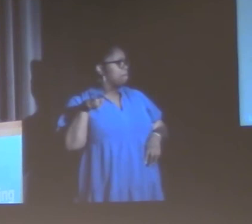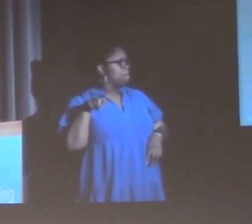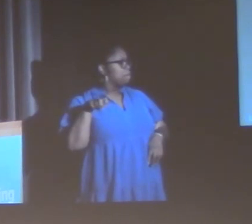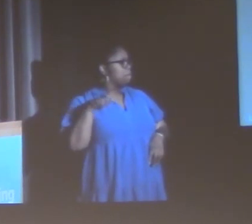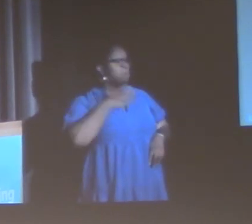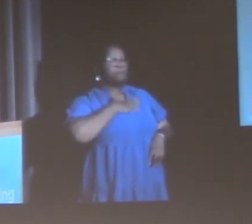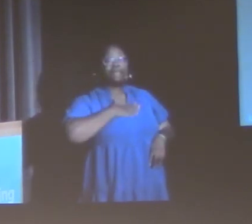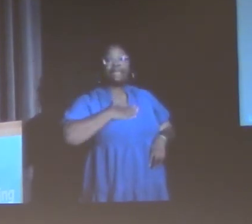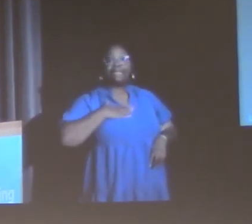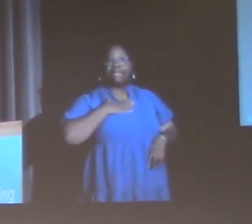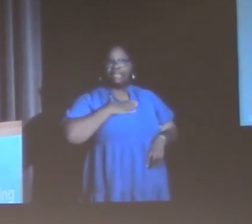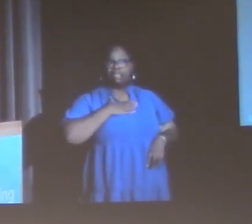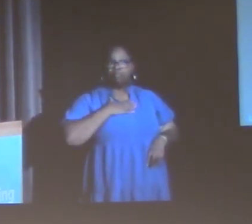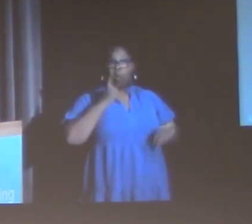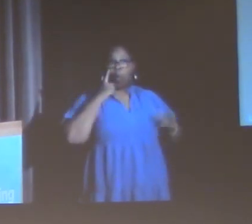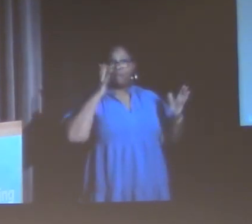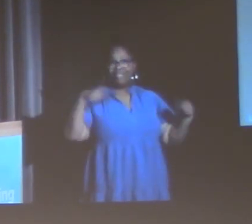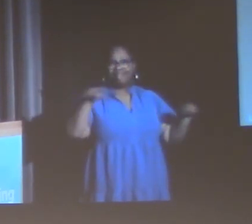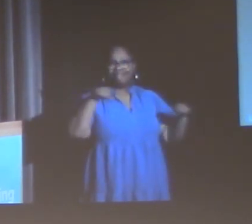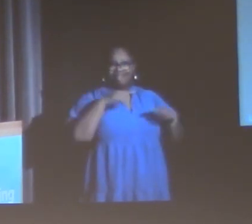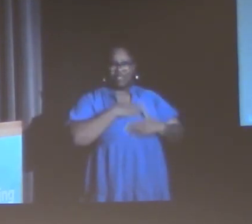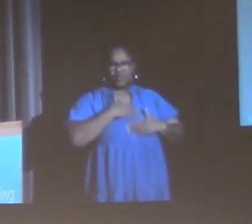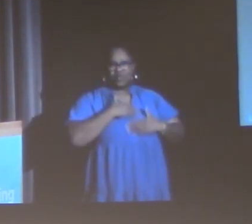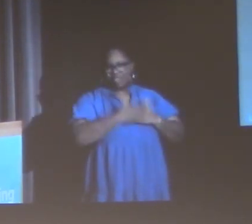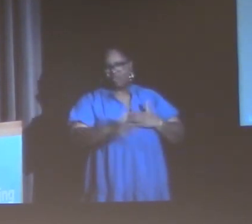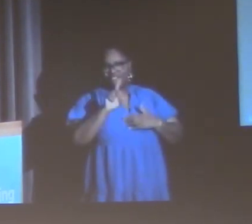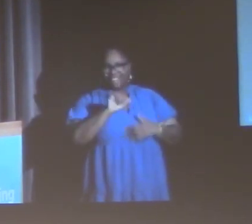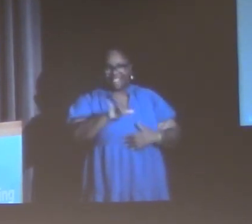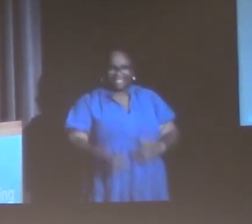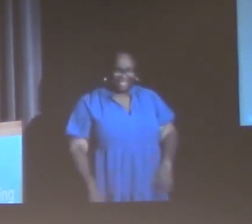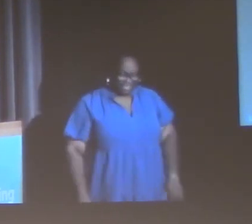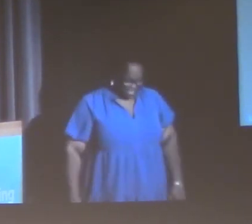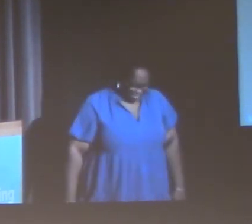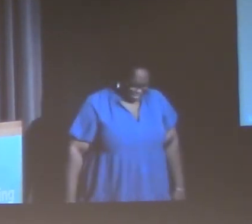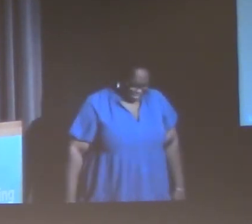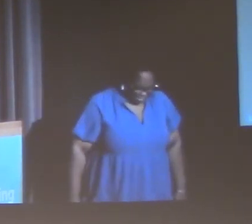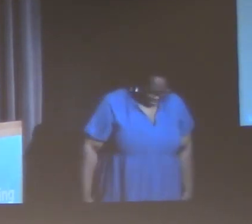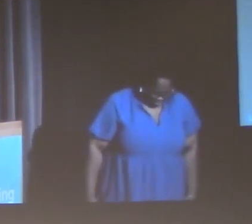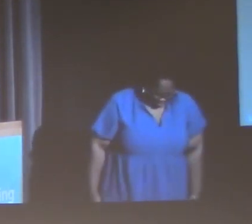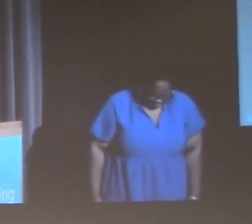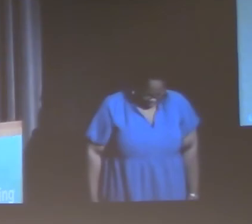please, I hope you enjoy the rest of the conference.